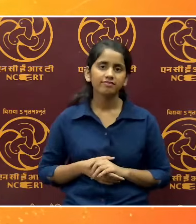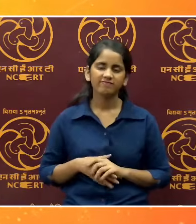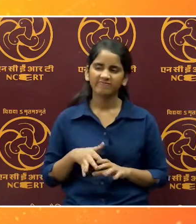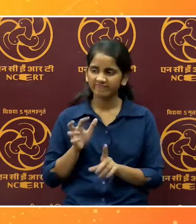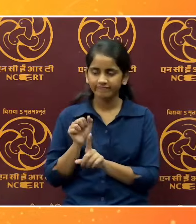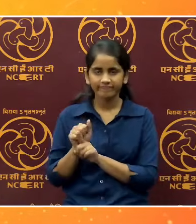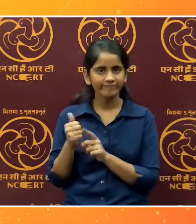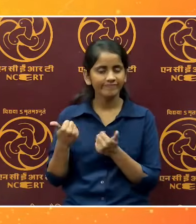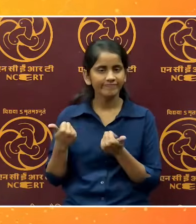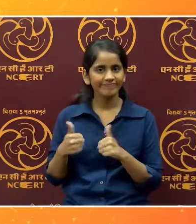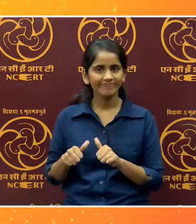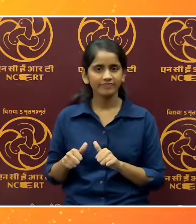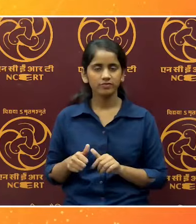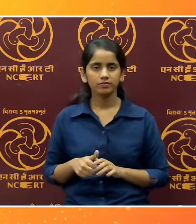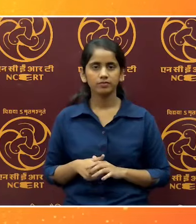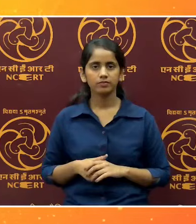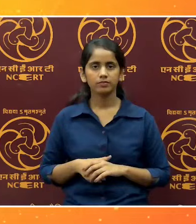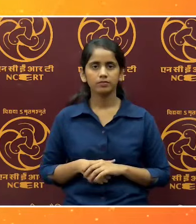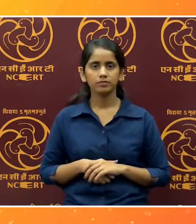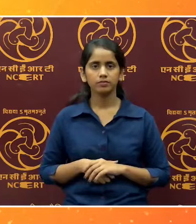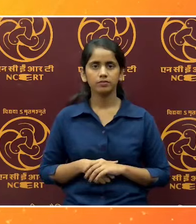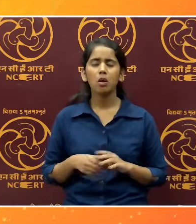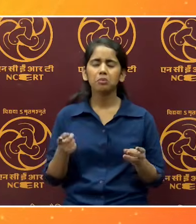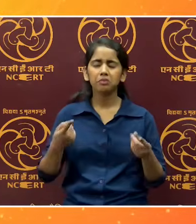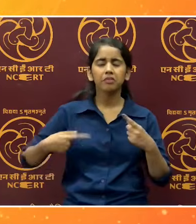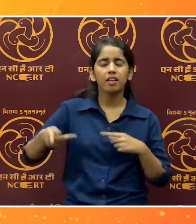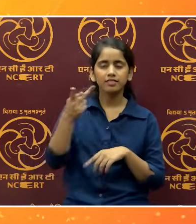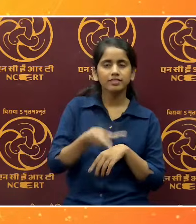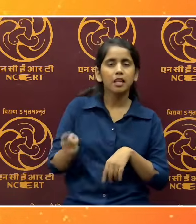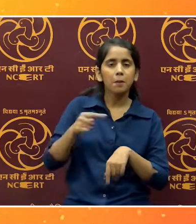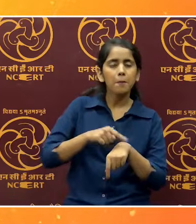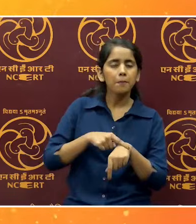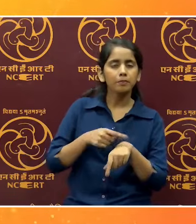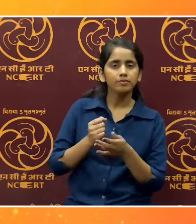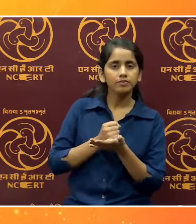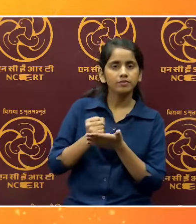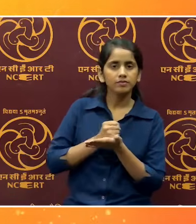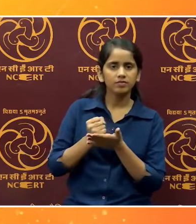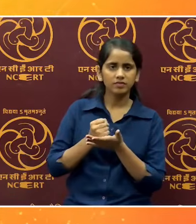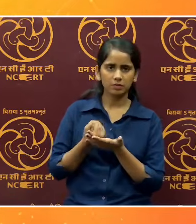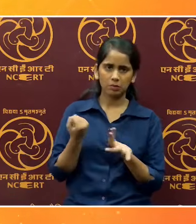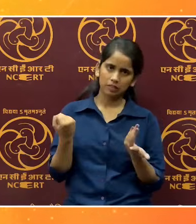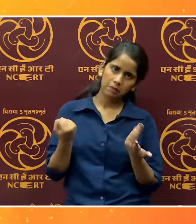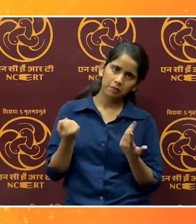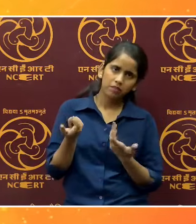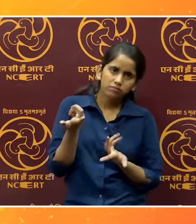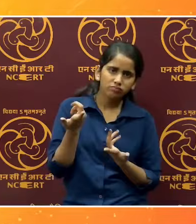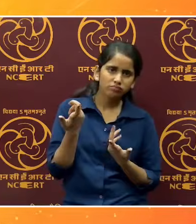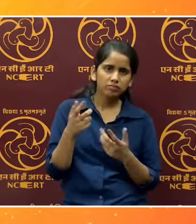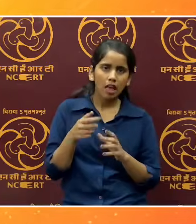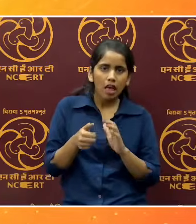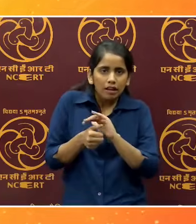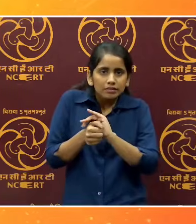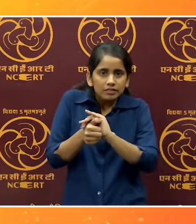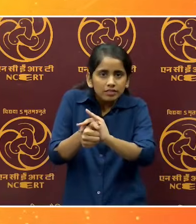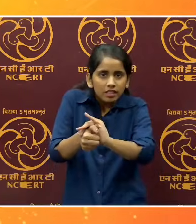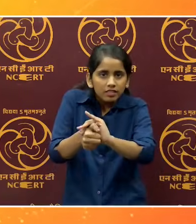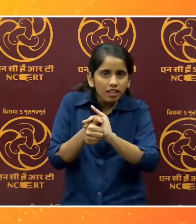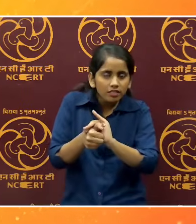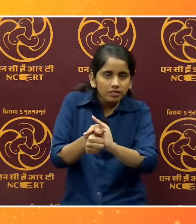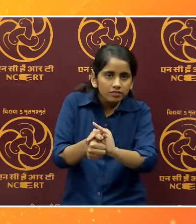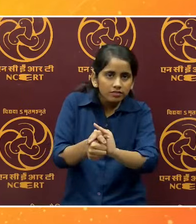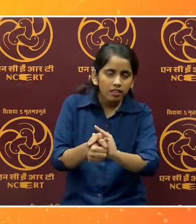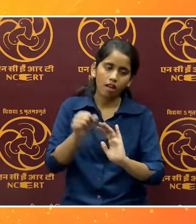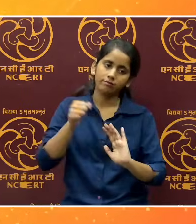No. Okay. One more chance. Is that a turtle? Yes. Oh, It is a